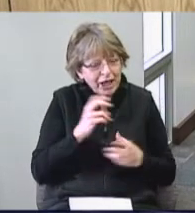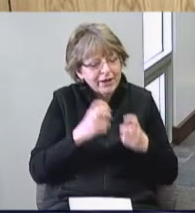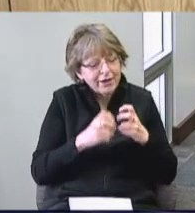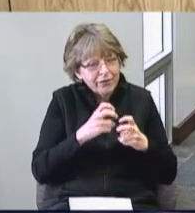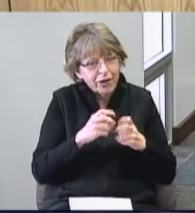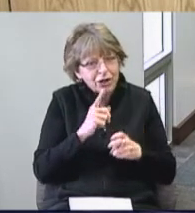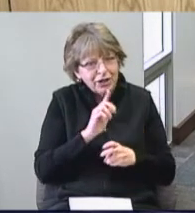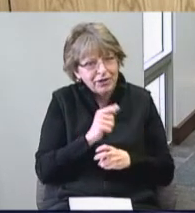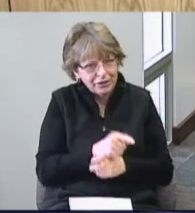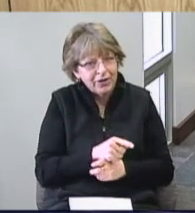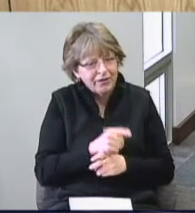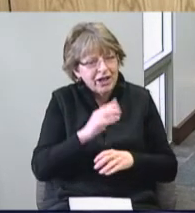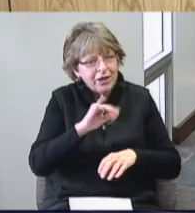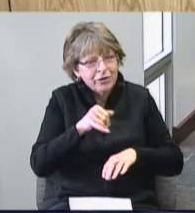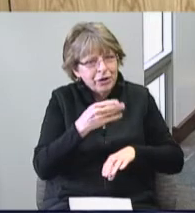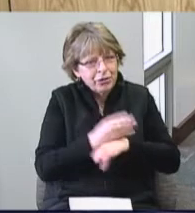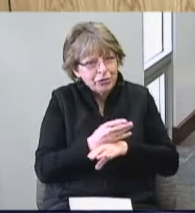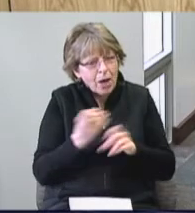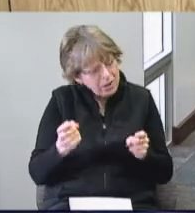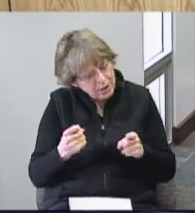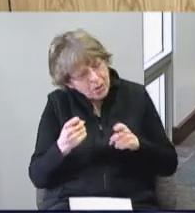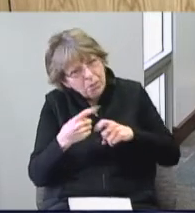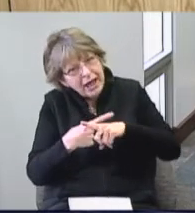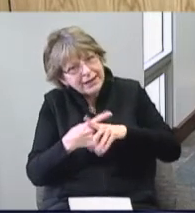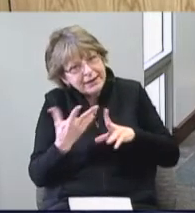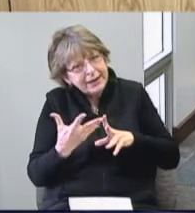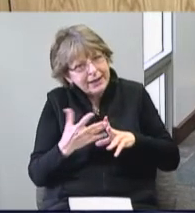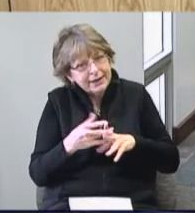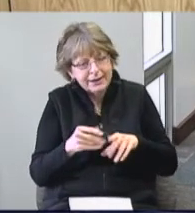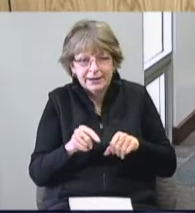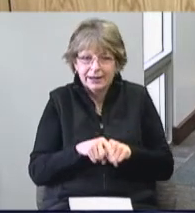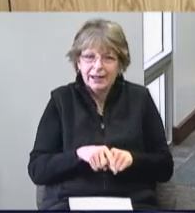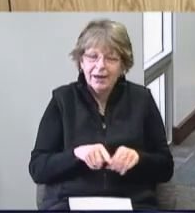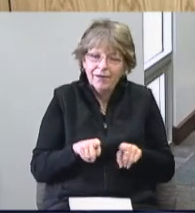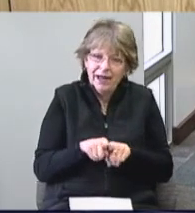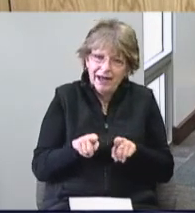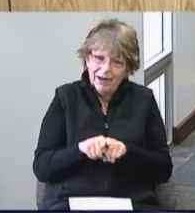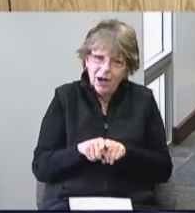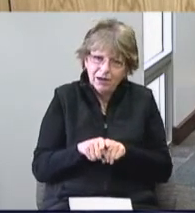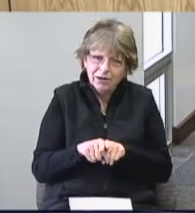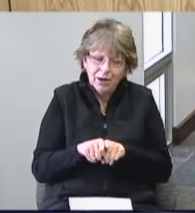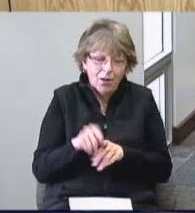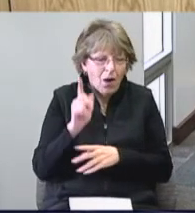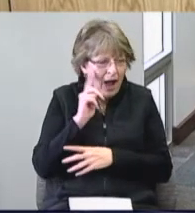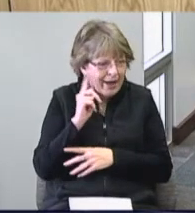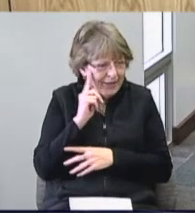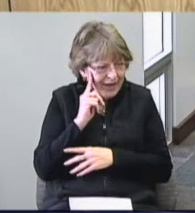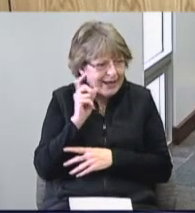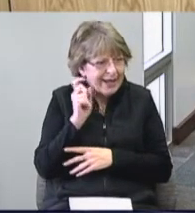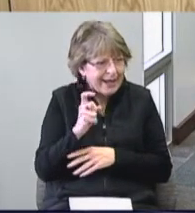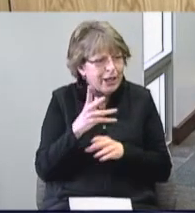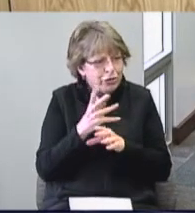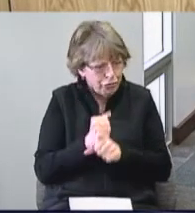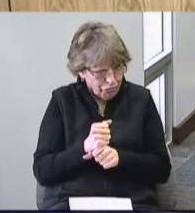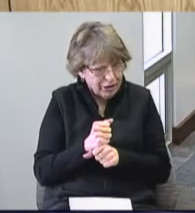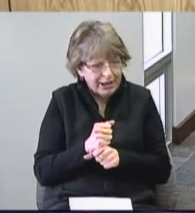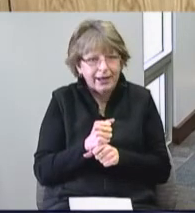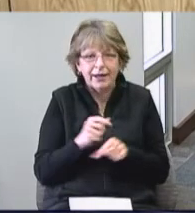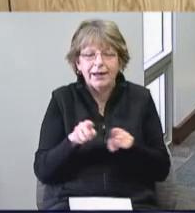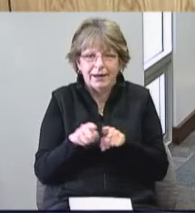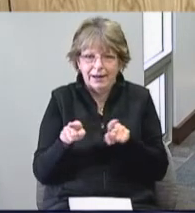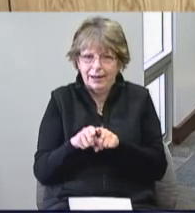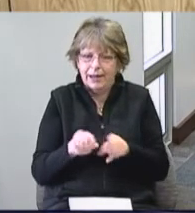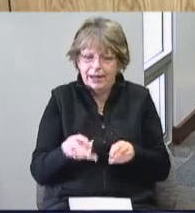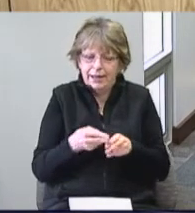And so I would also support his getting the same amount of raise as the other managers at that level.